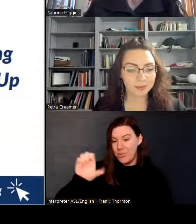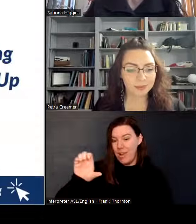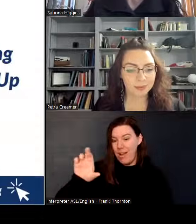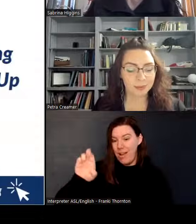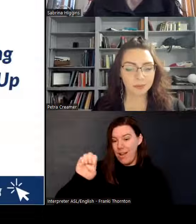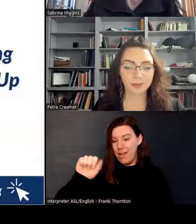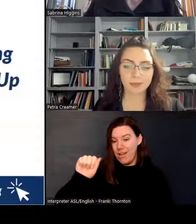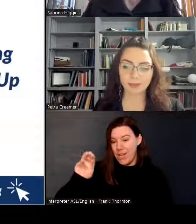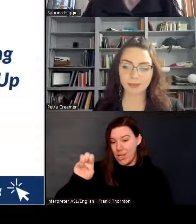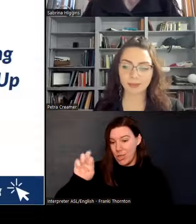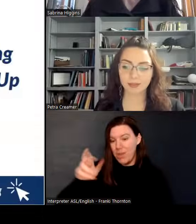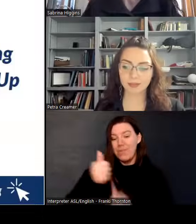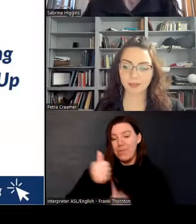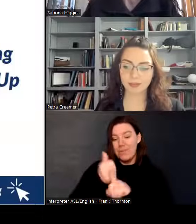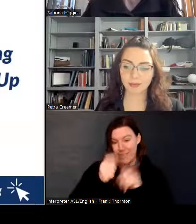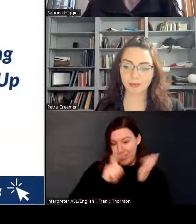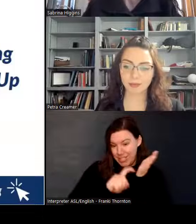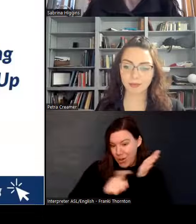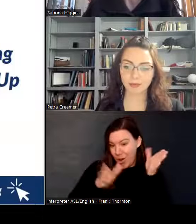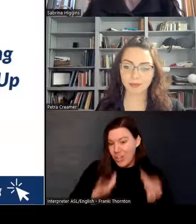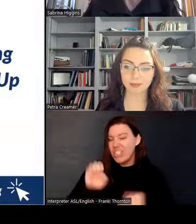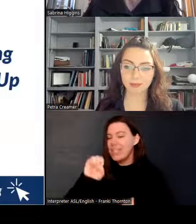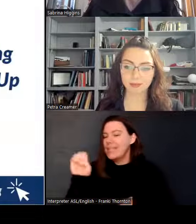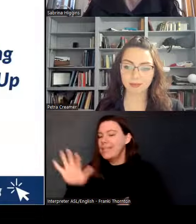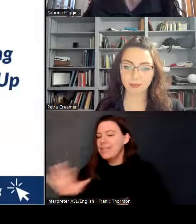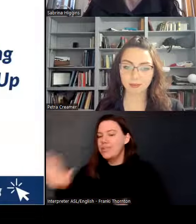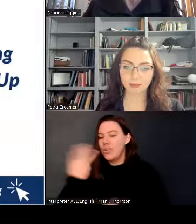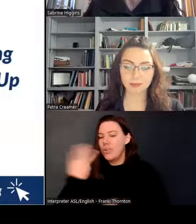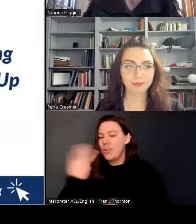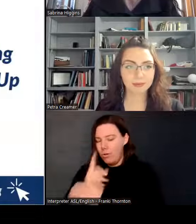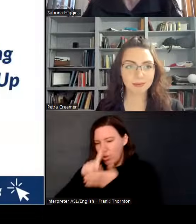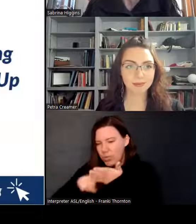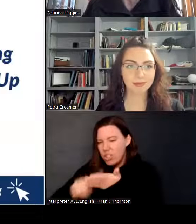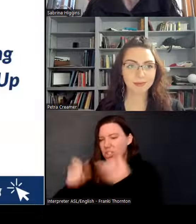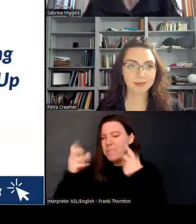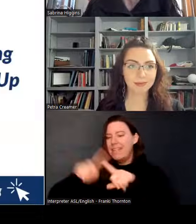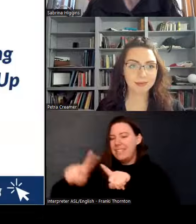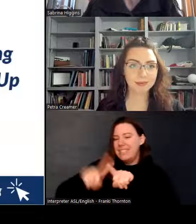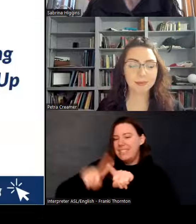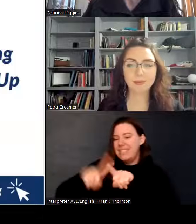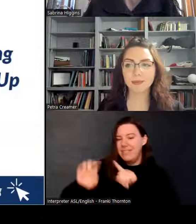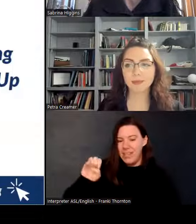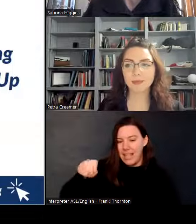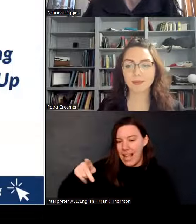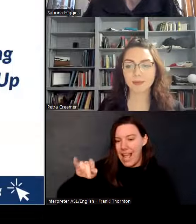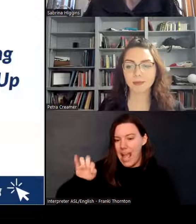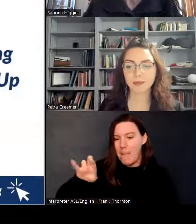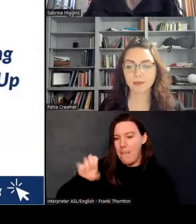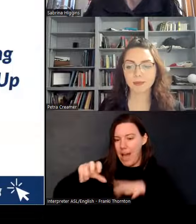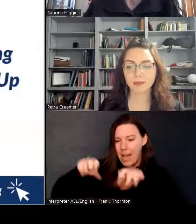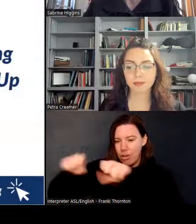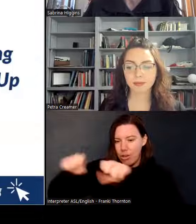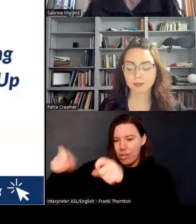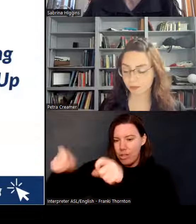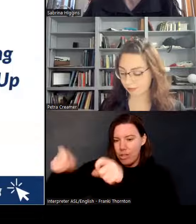world, researching the genesis and growth of empires and the impact of these empires on the non-elite populations under their hegemony. She